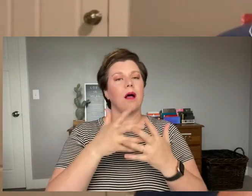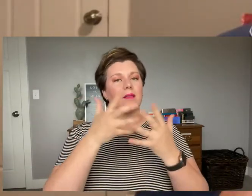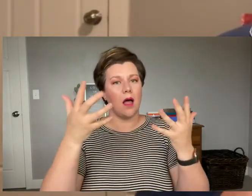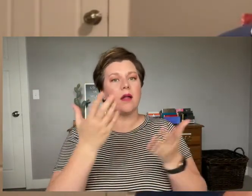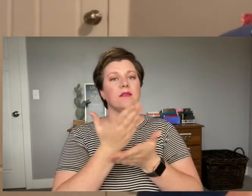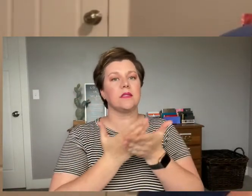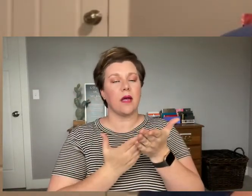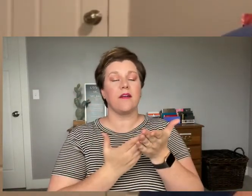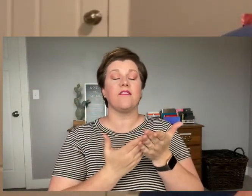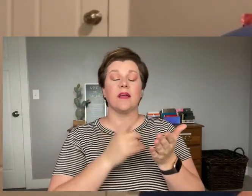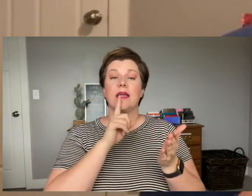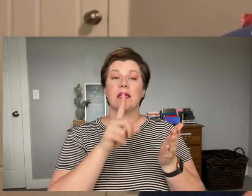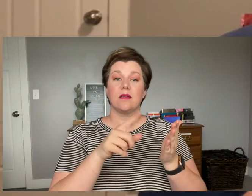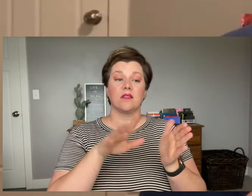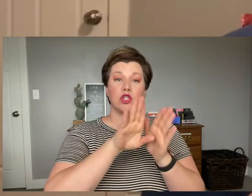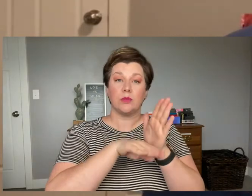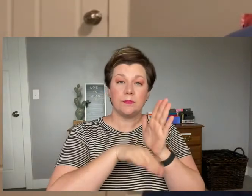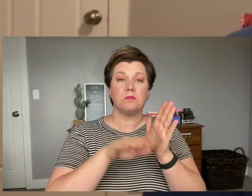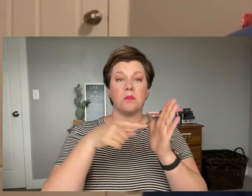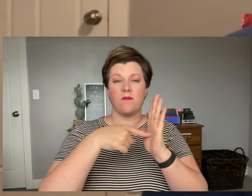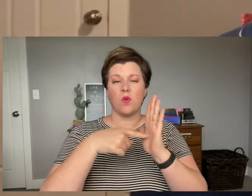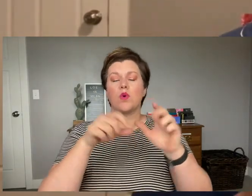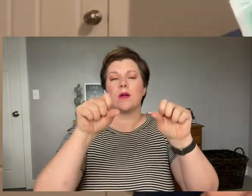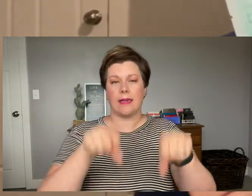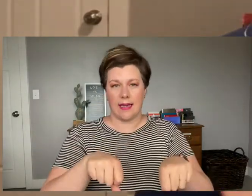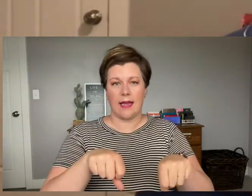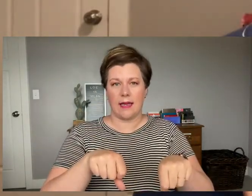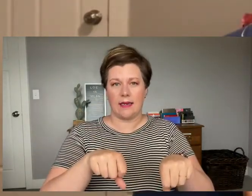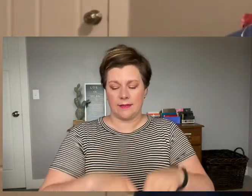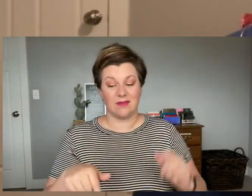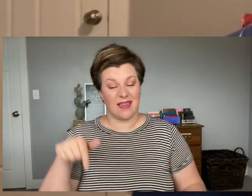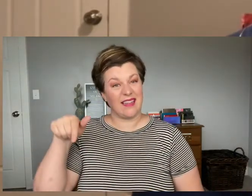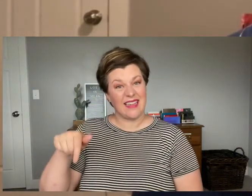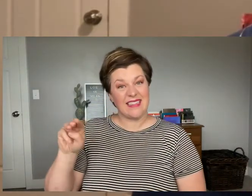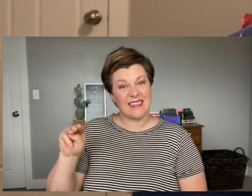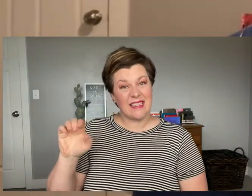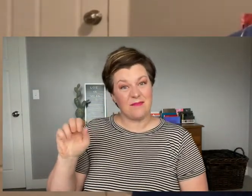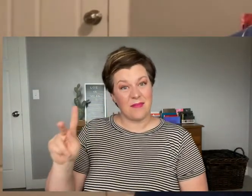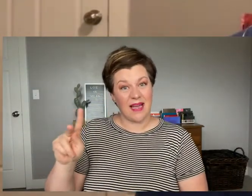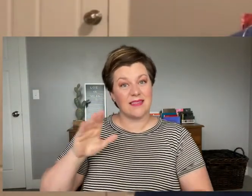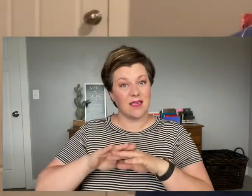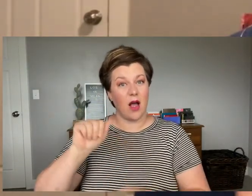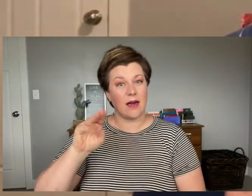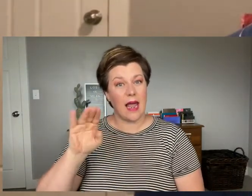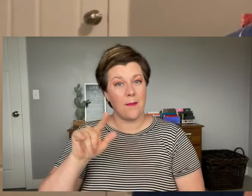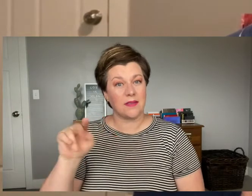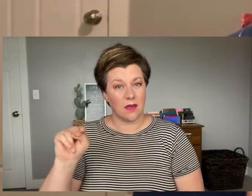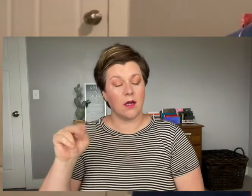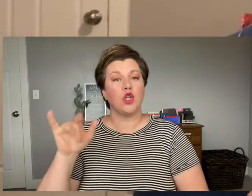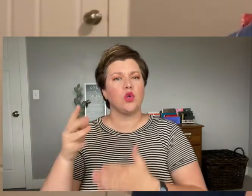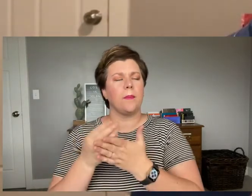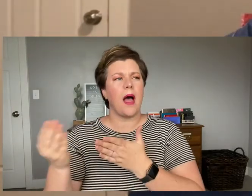but I want to say the pack of 25 is like $13. So they end up being like 50 cents a mask. So they're definitely